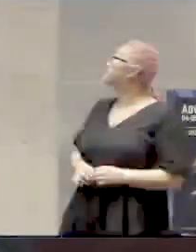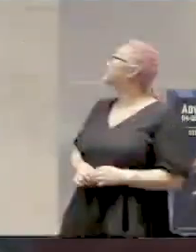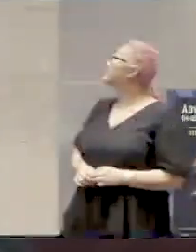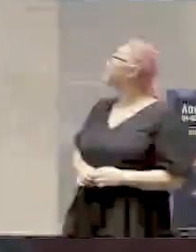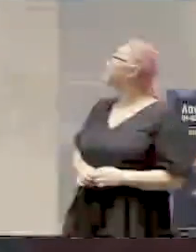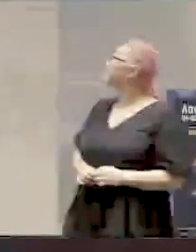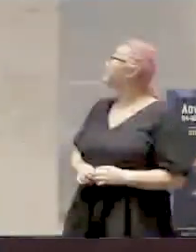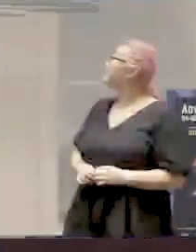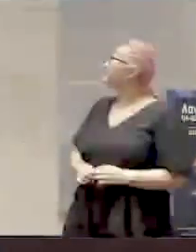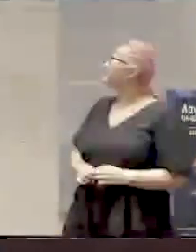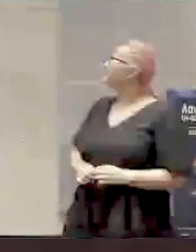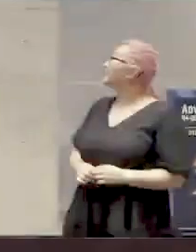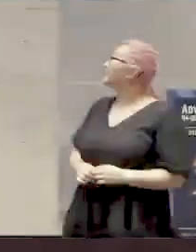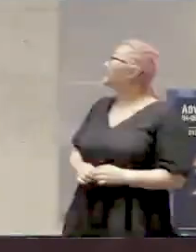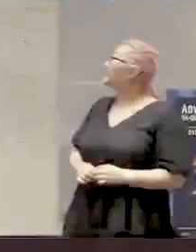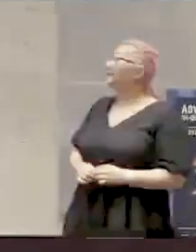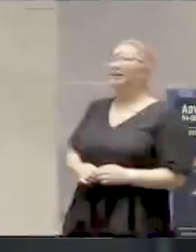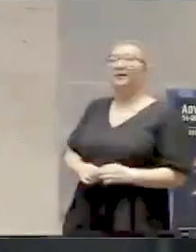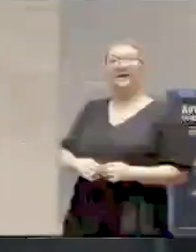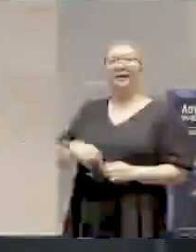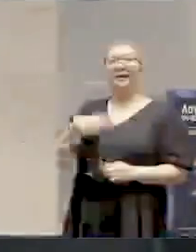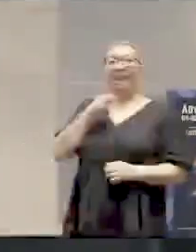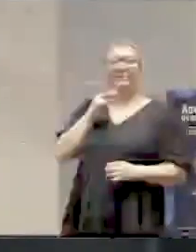It's been a long time, hasn't it, Nico?